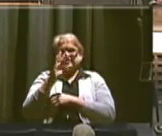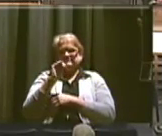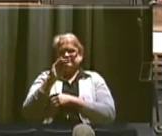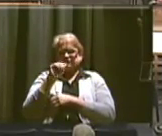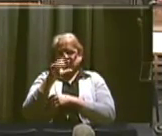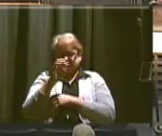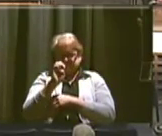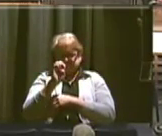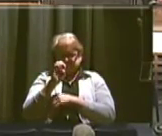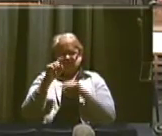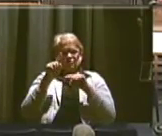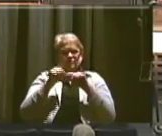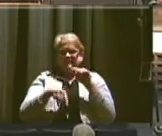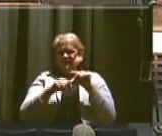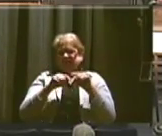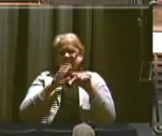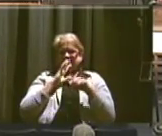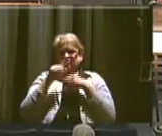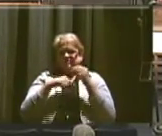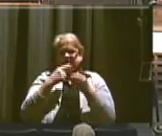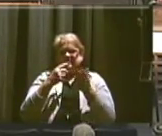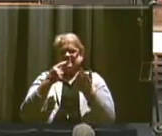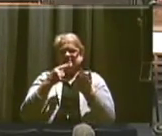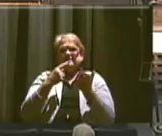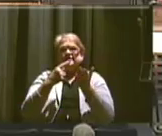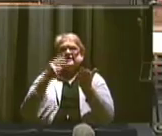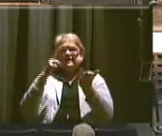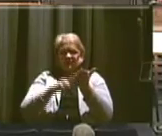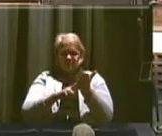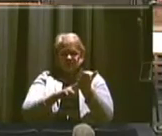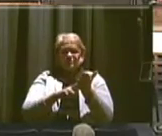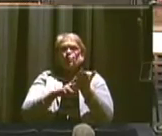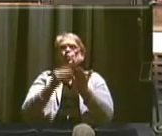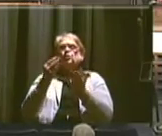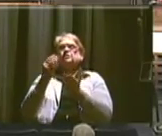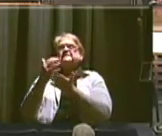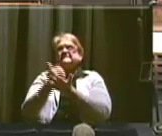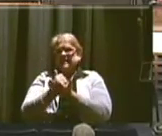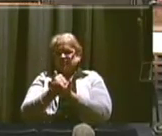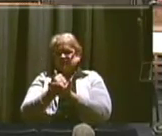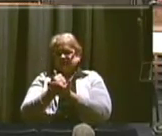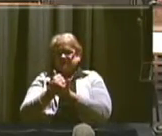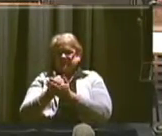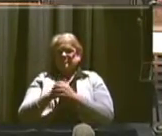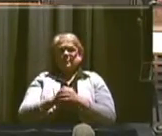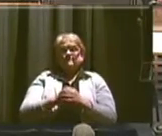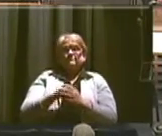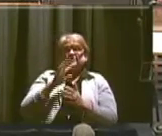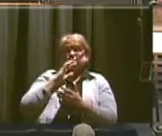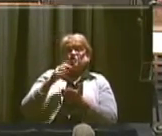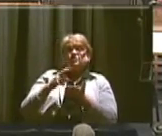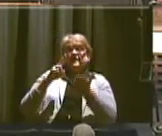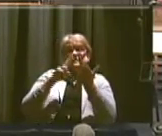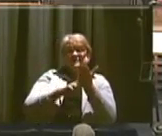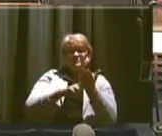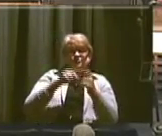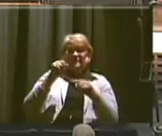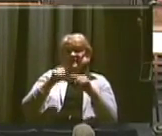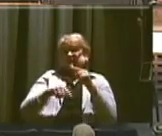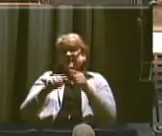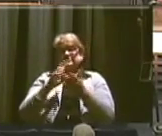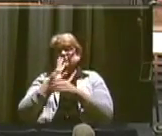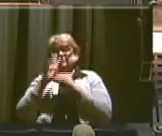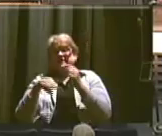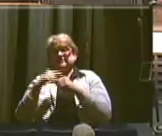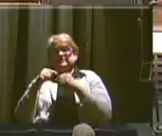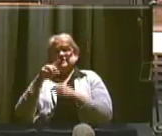talk about contract or compensation. And when we talk about contract, we're not allowed to talk about performance. So one of the things in the work